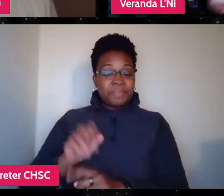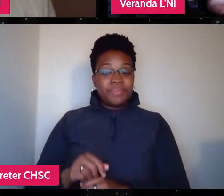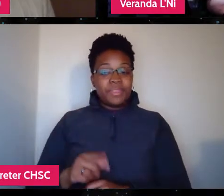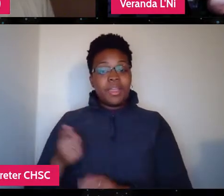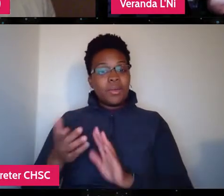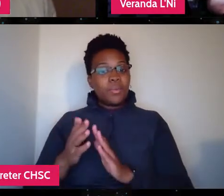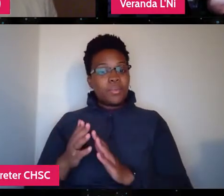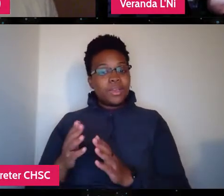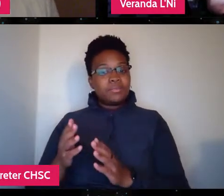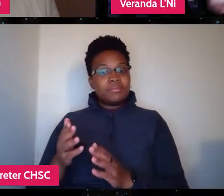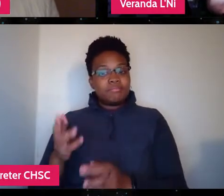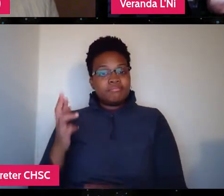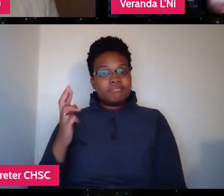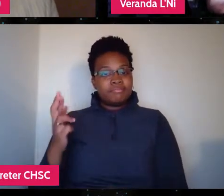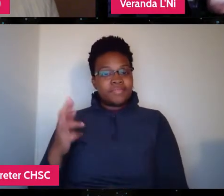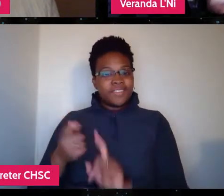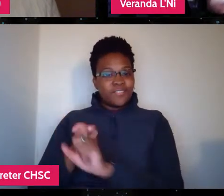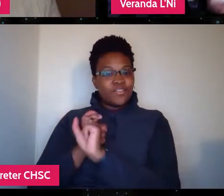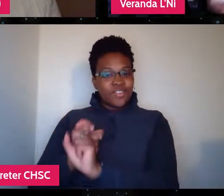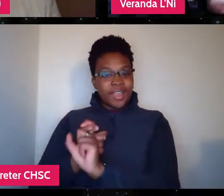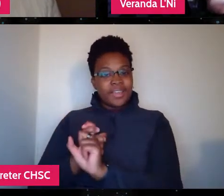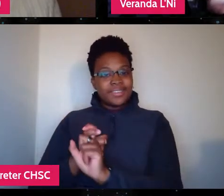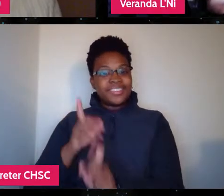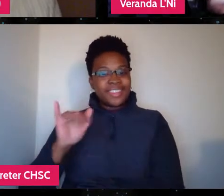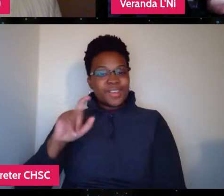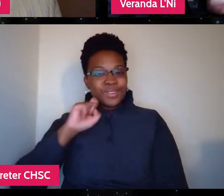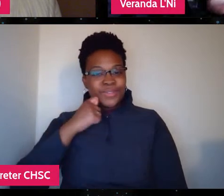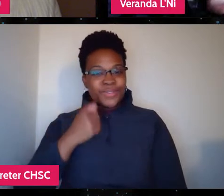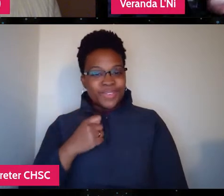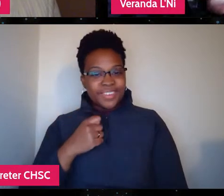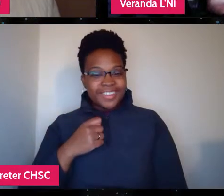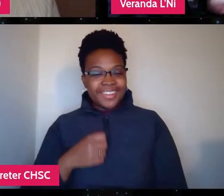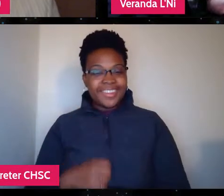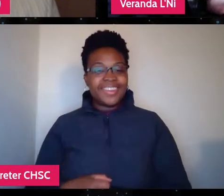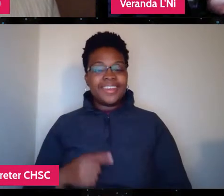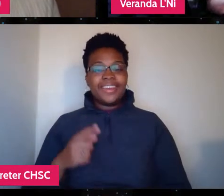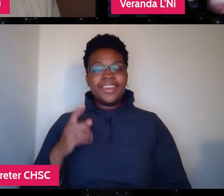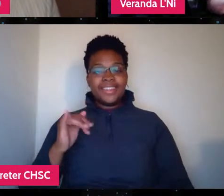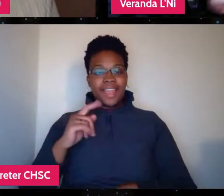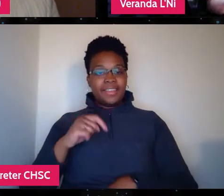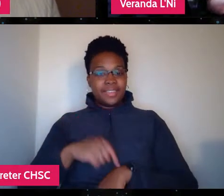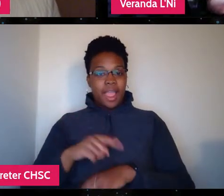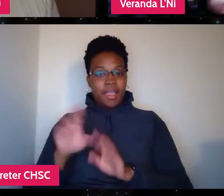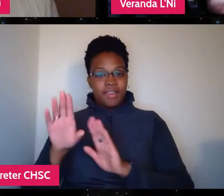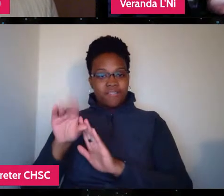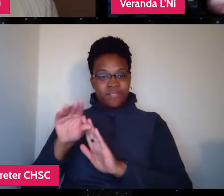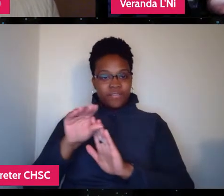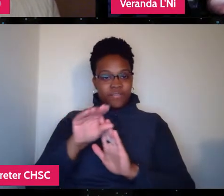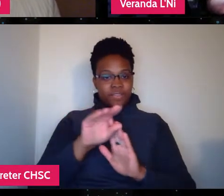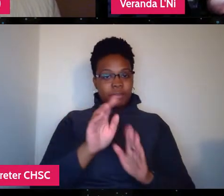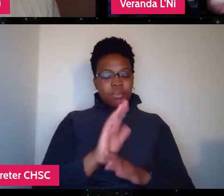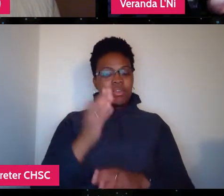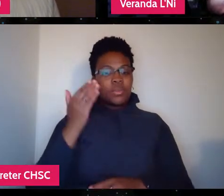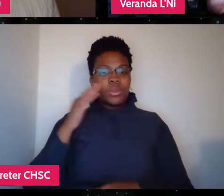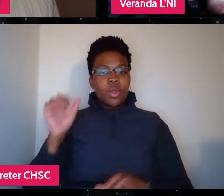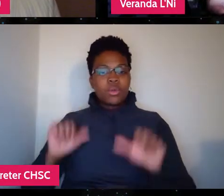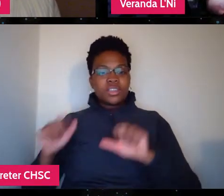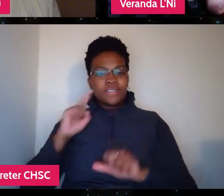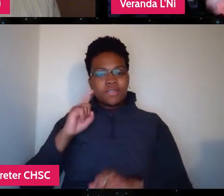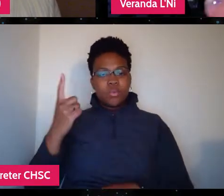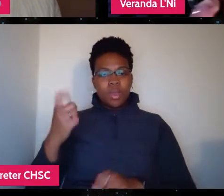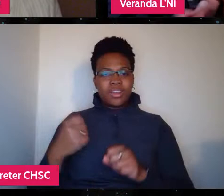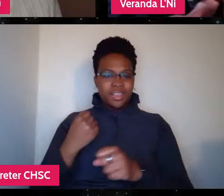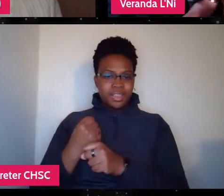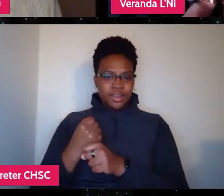became friends, which was cool. So by the time we shot the movie, we had known each other for like a year.